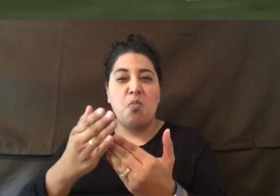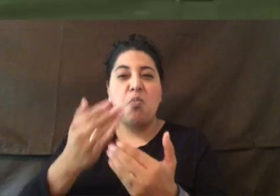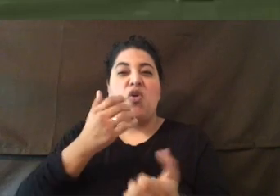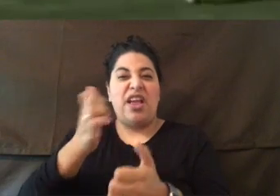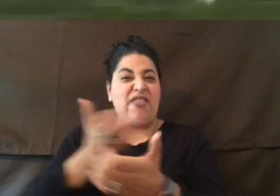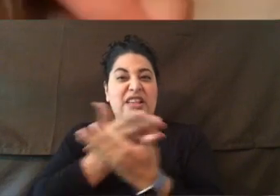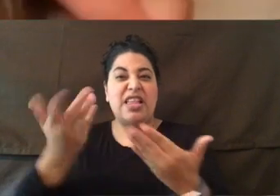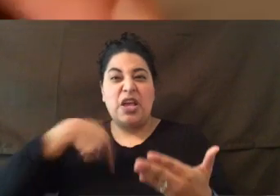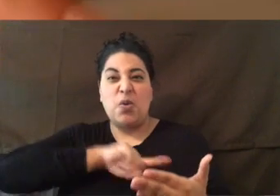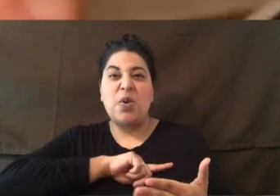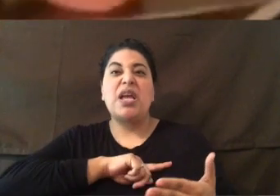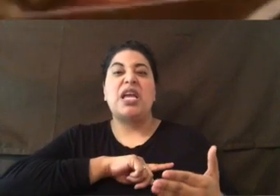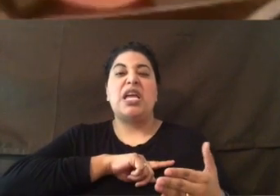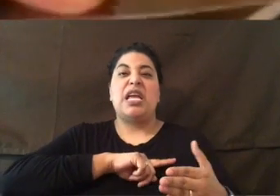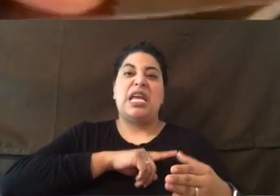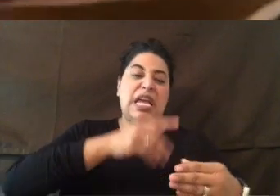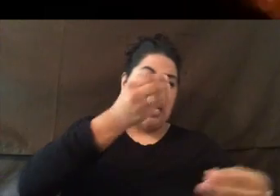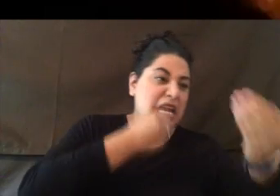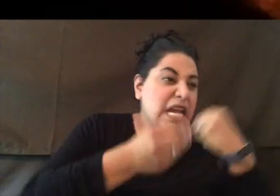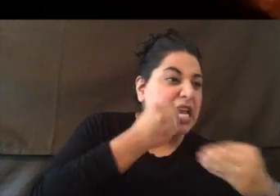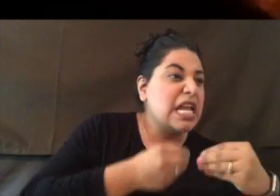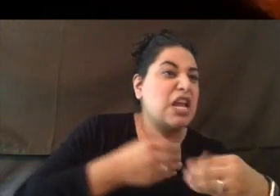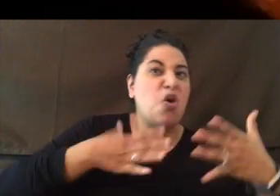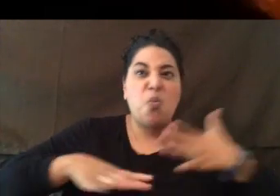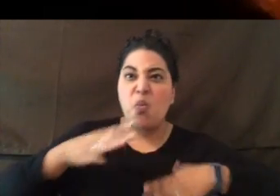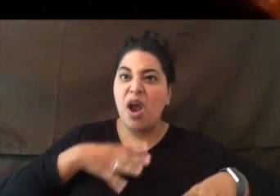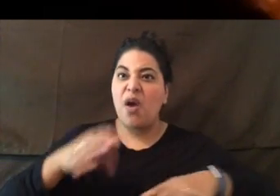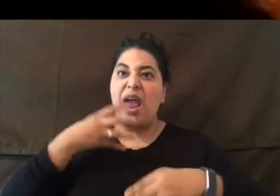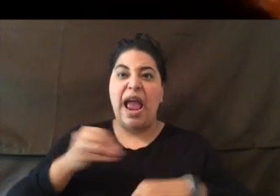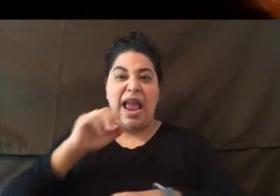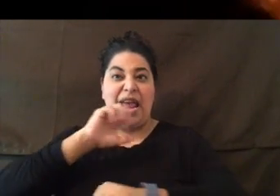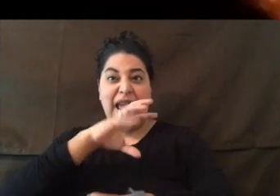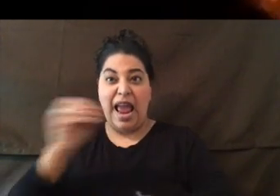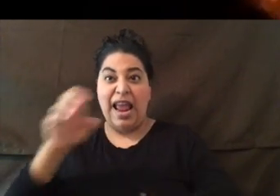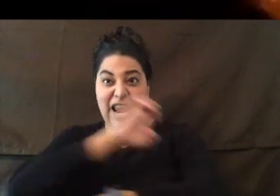we wear, to the food we eat, to the energy